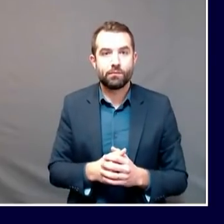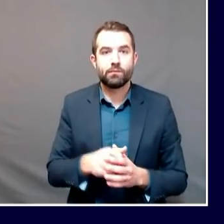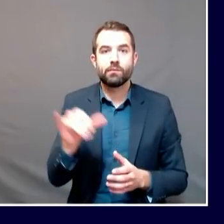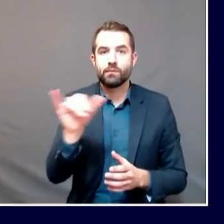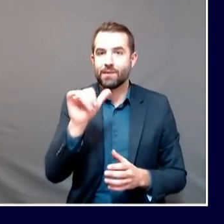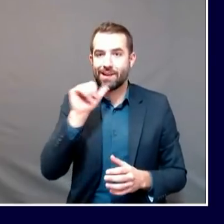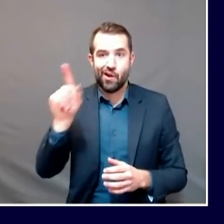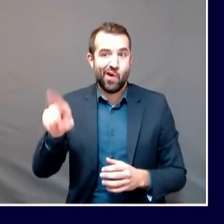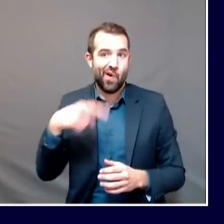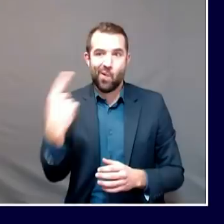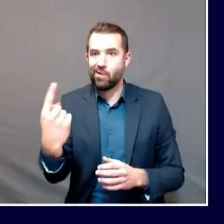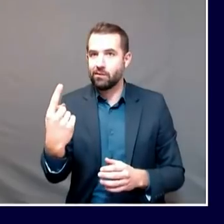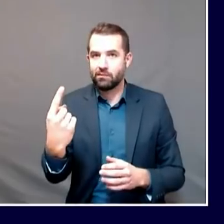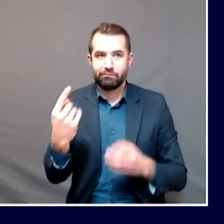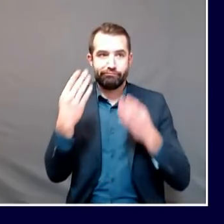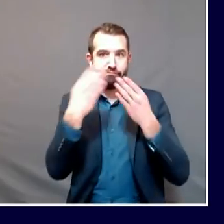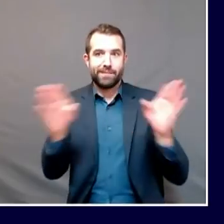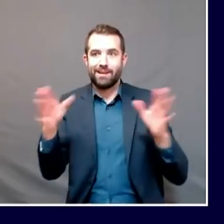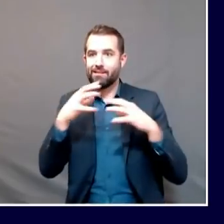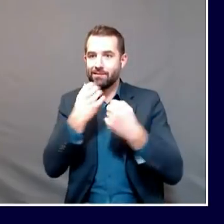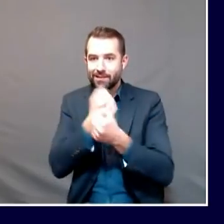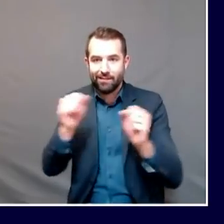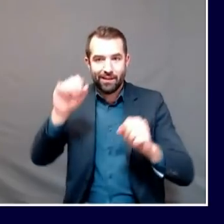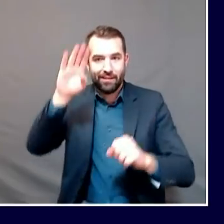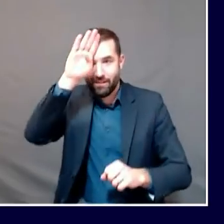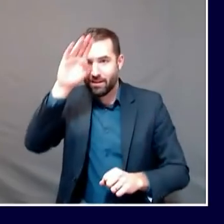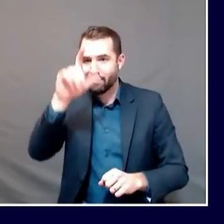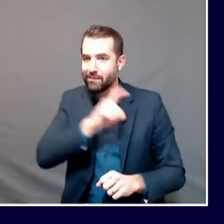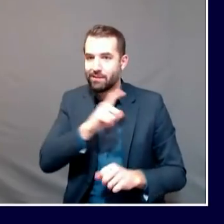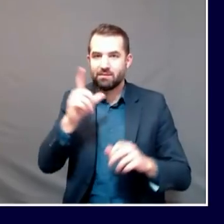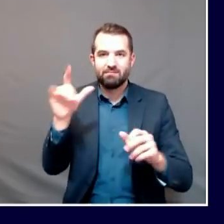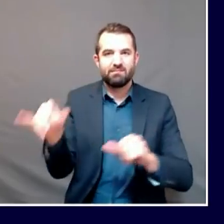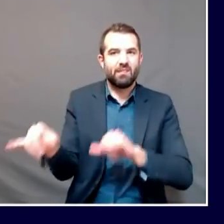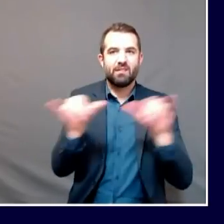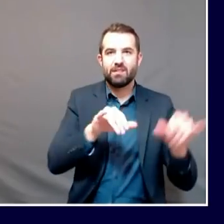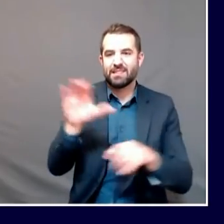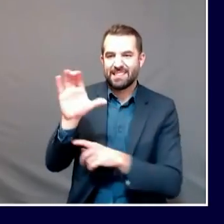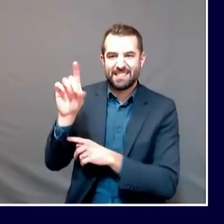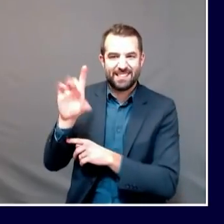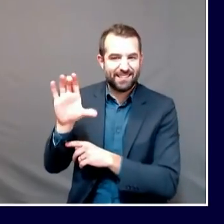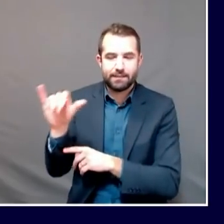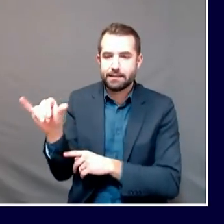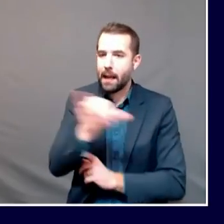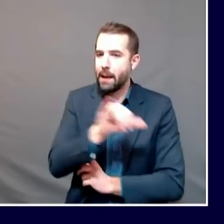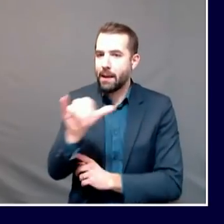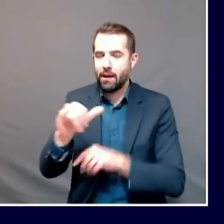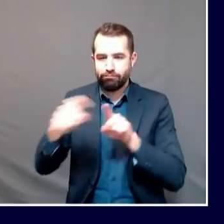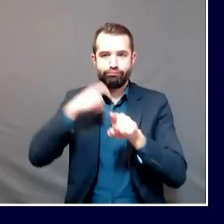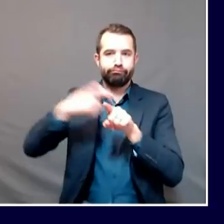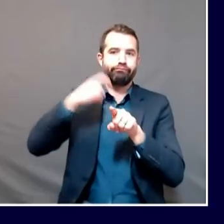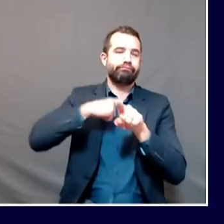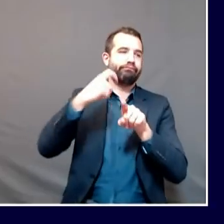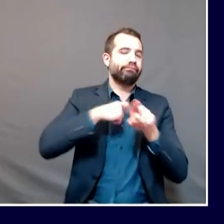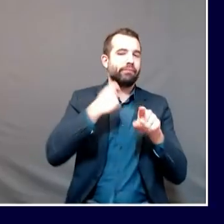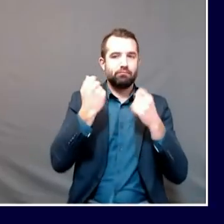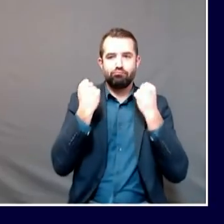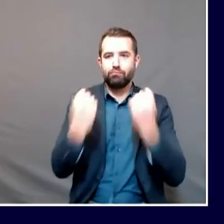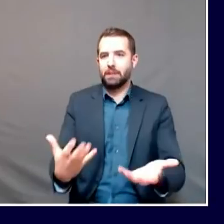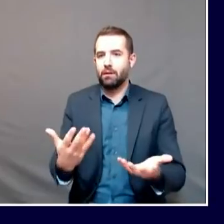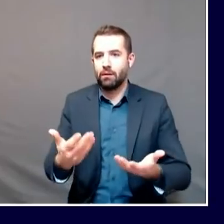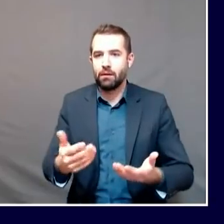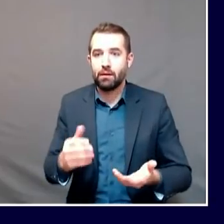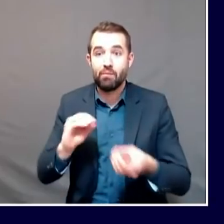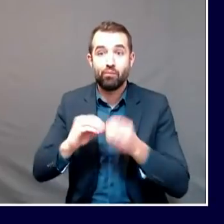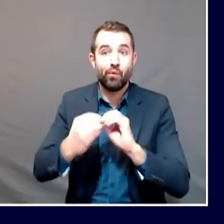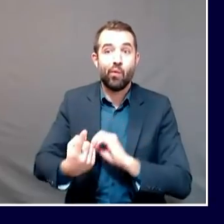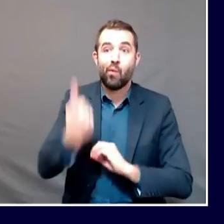well. Let me first say that it's uplifting and heartening that so many folks across Maine are calling and